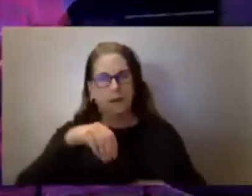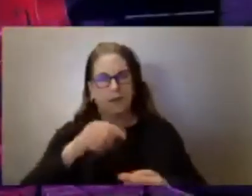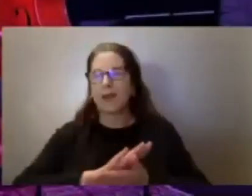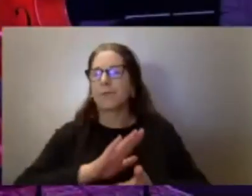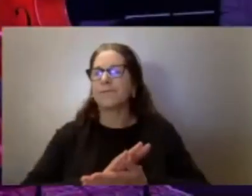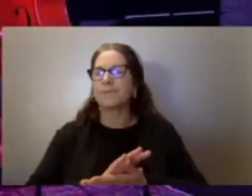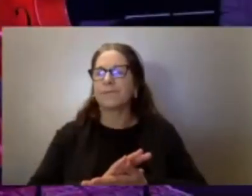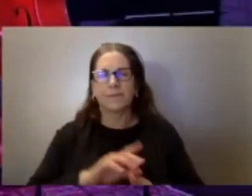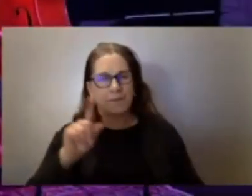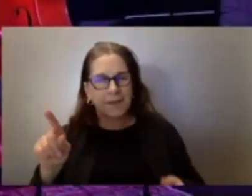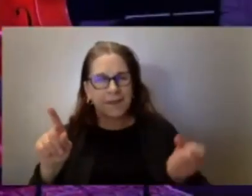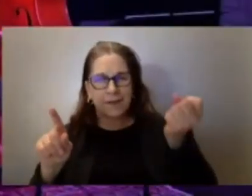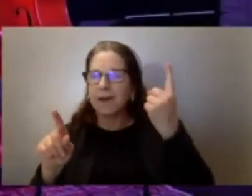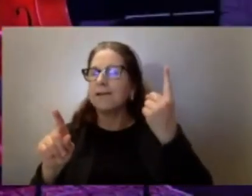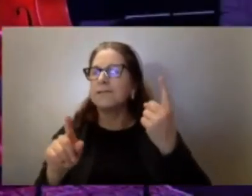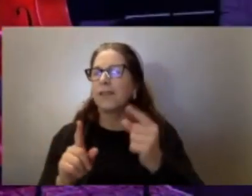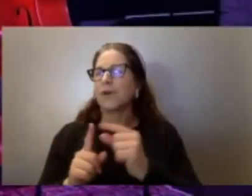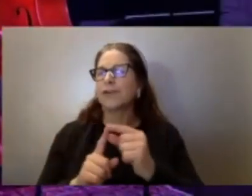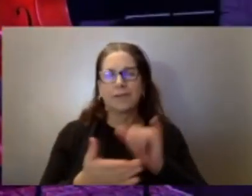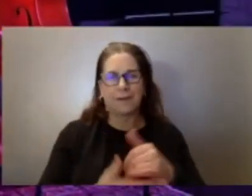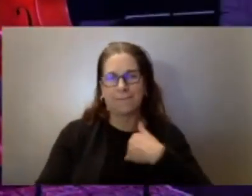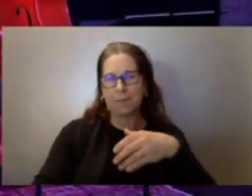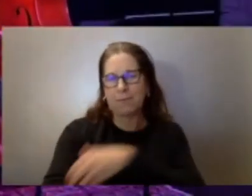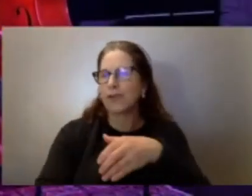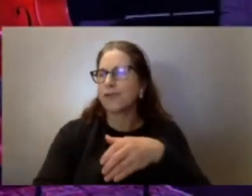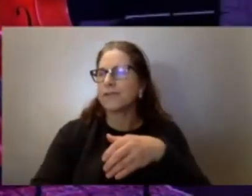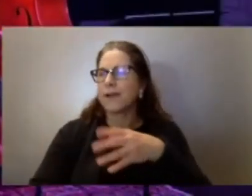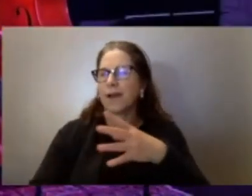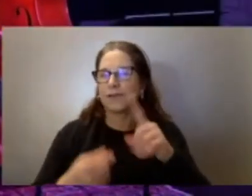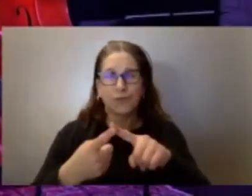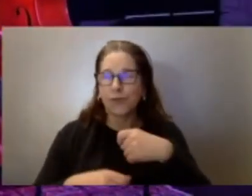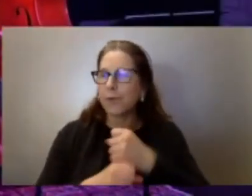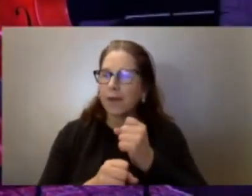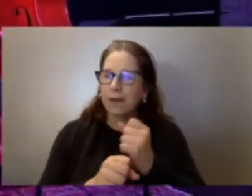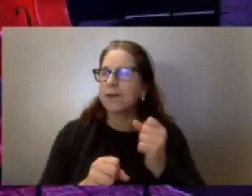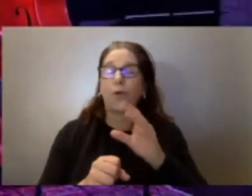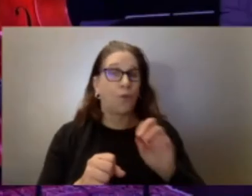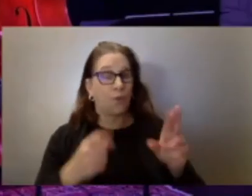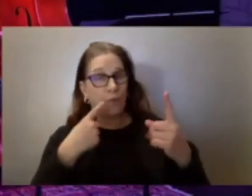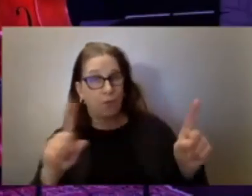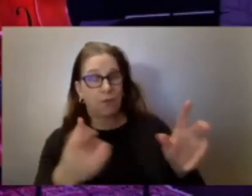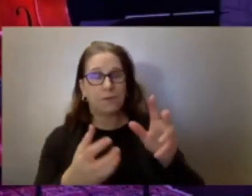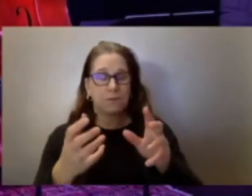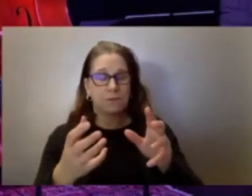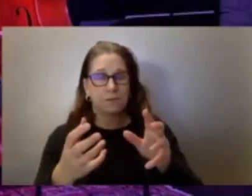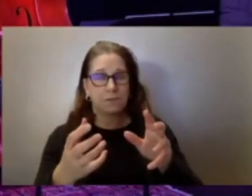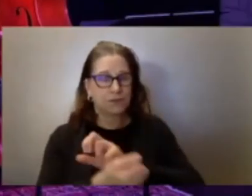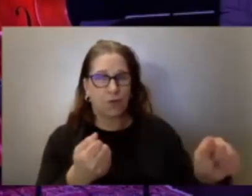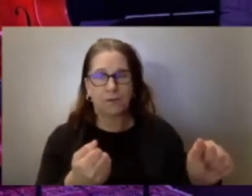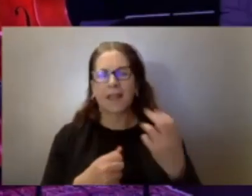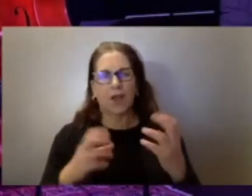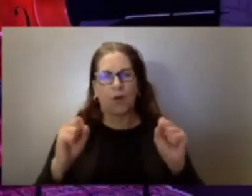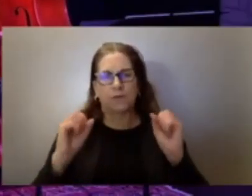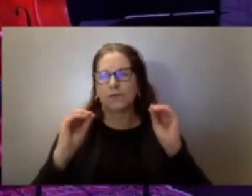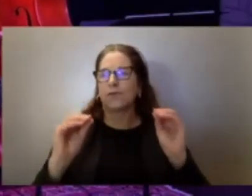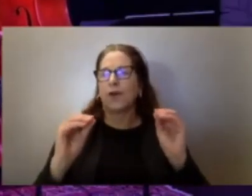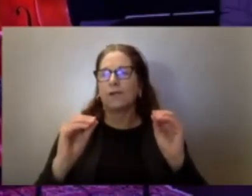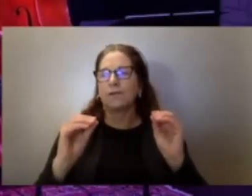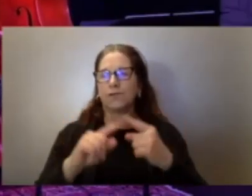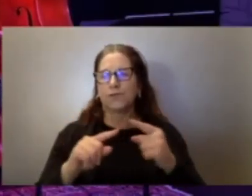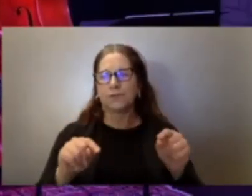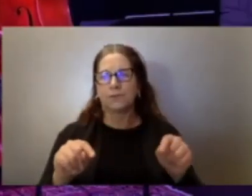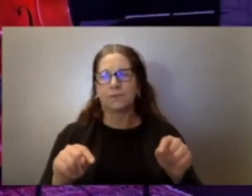academy. He understands that words have power to make or destroy a world. He was taught by the elders who